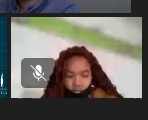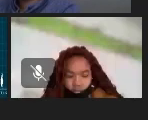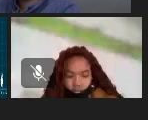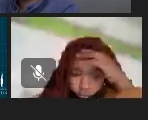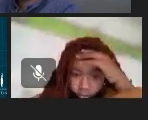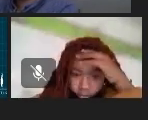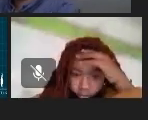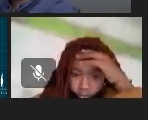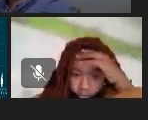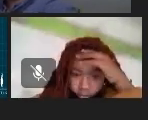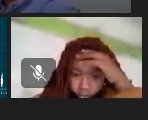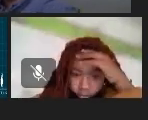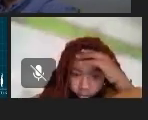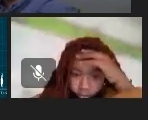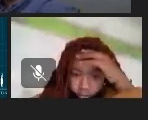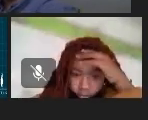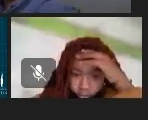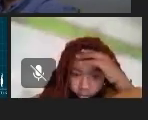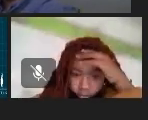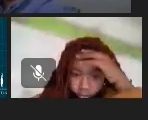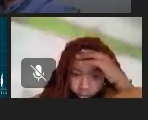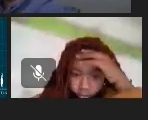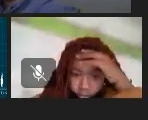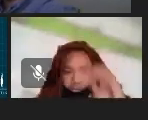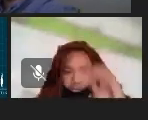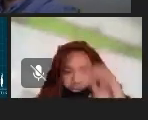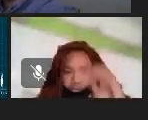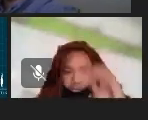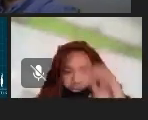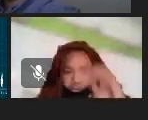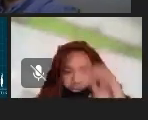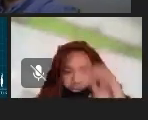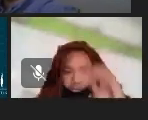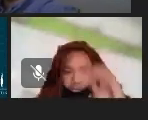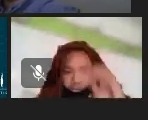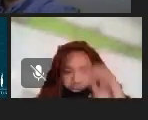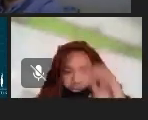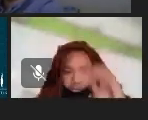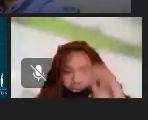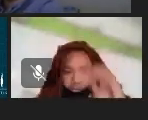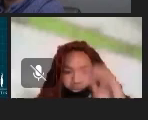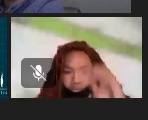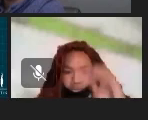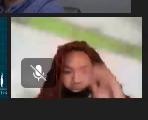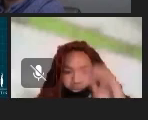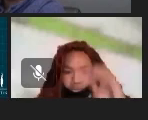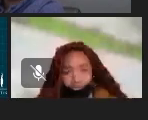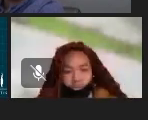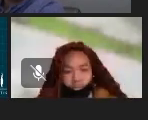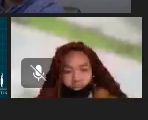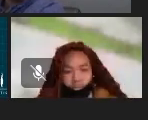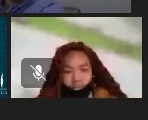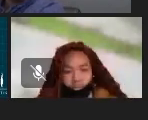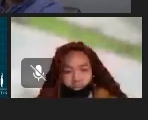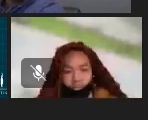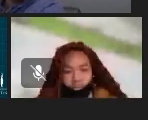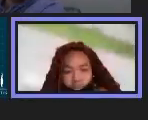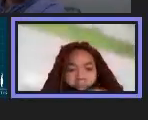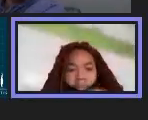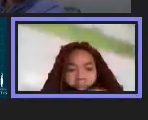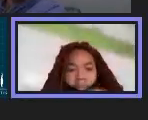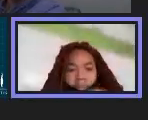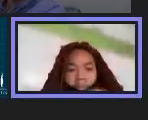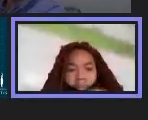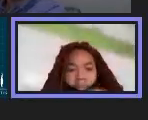to make a motion to adjourn, and then I will also need a second. Susan Ventura, motions to adjourn.